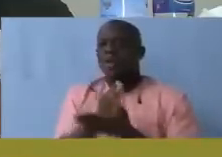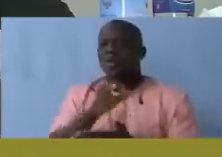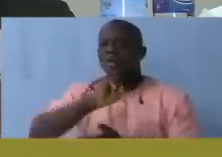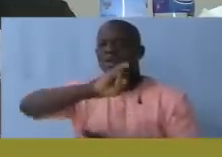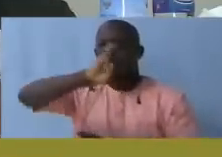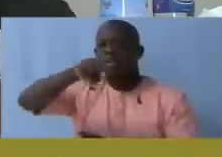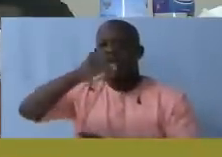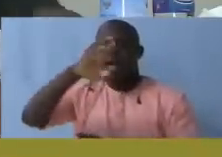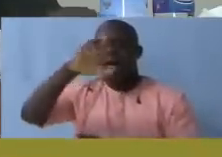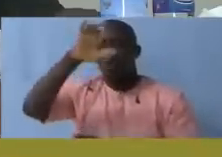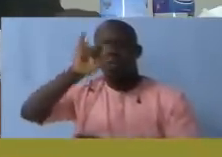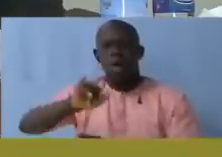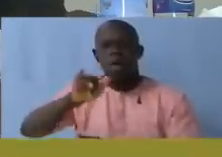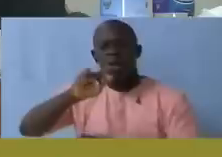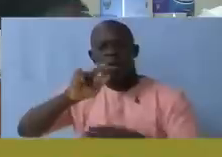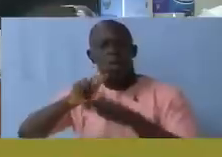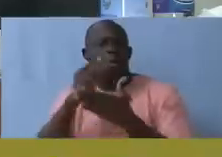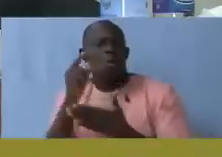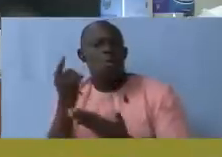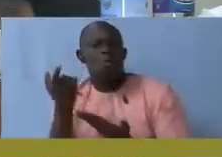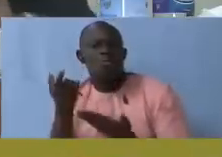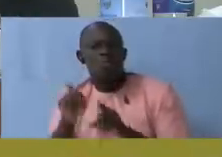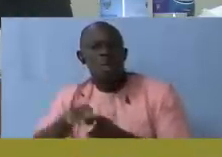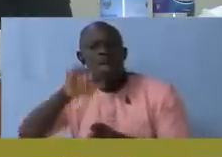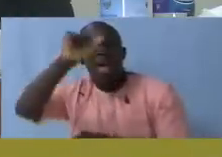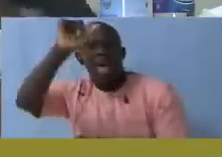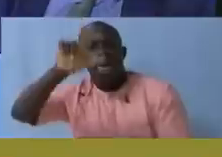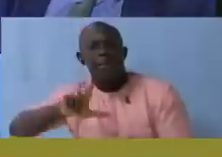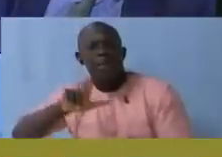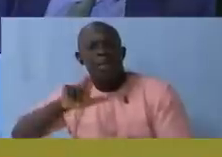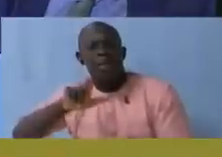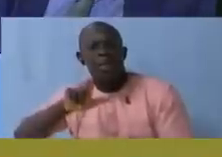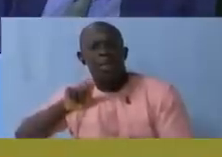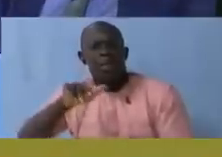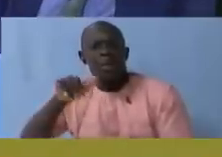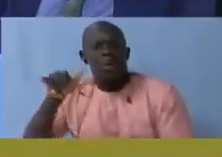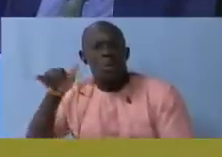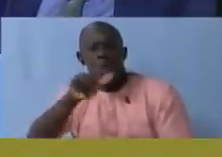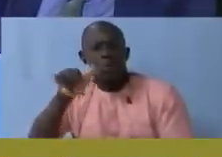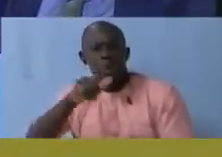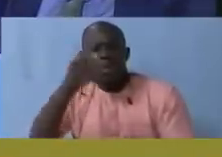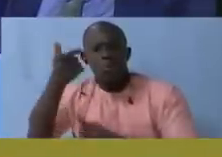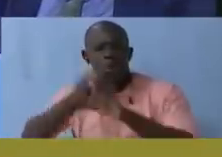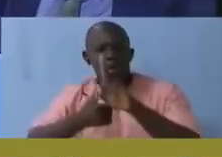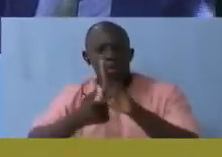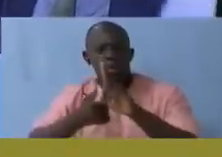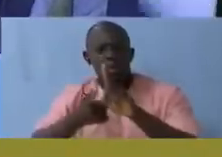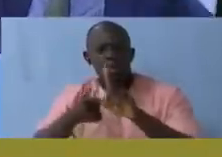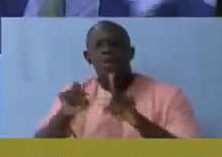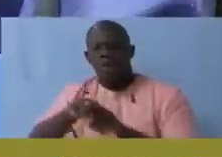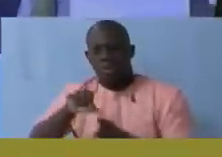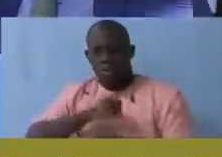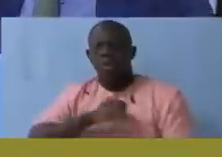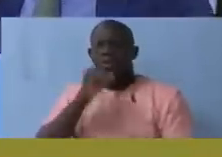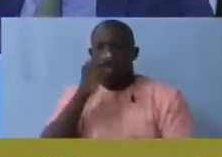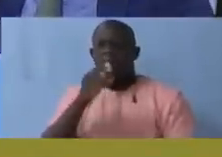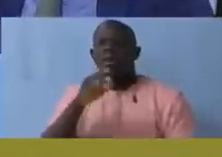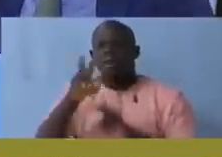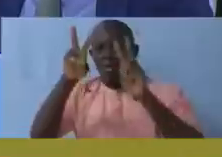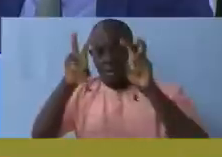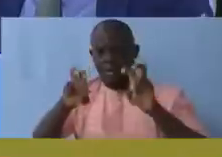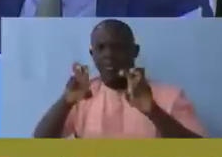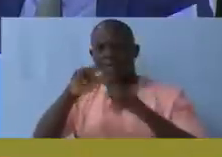when did you go to test? Was it January, or was it April? I think it's in January. You went to test in